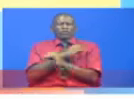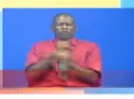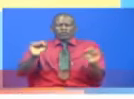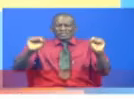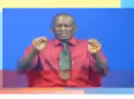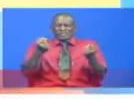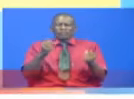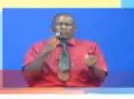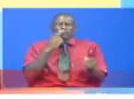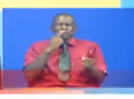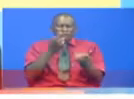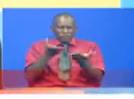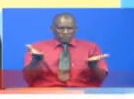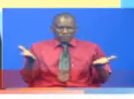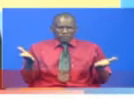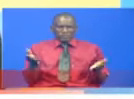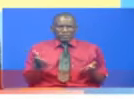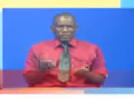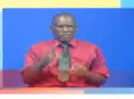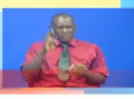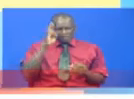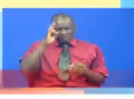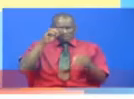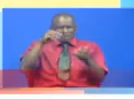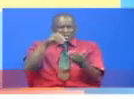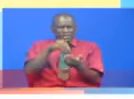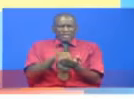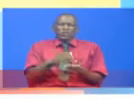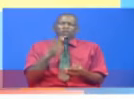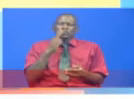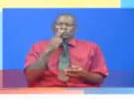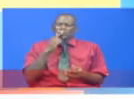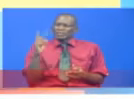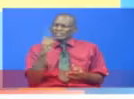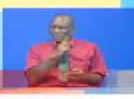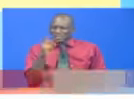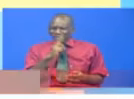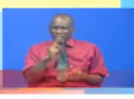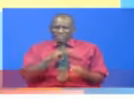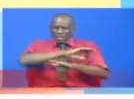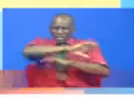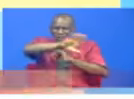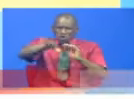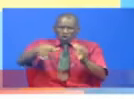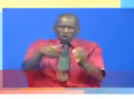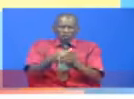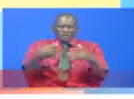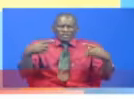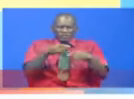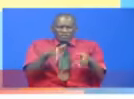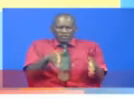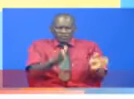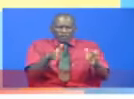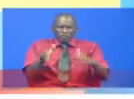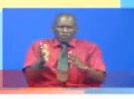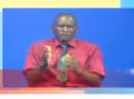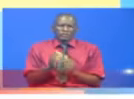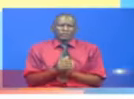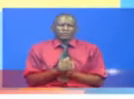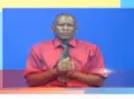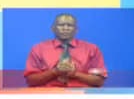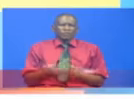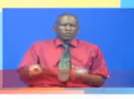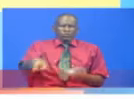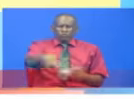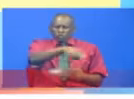tobacco products. Remember, tobacco is harmful in all forms. We